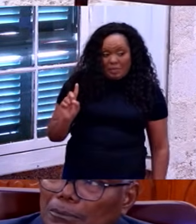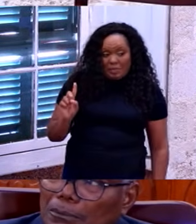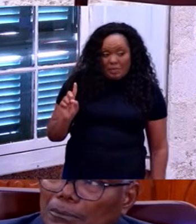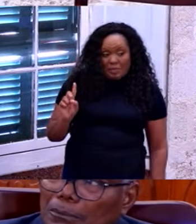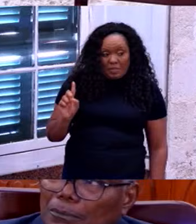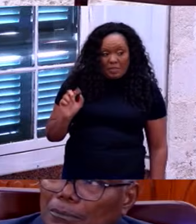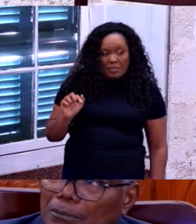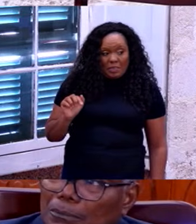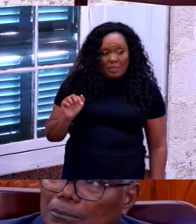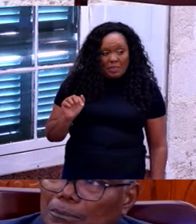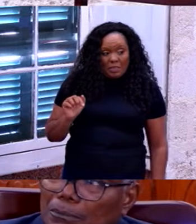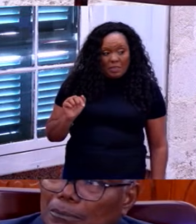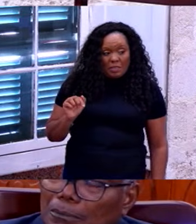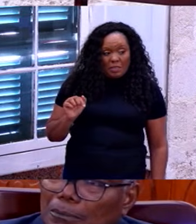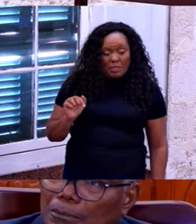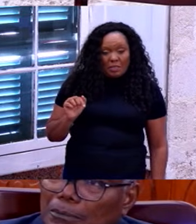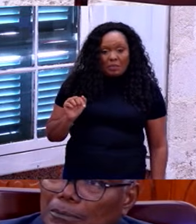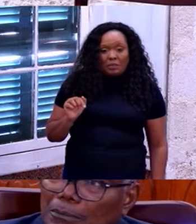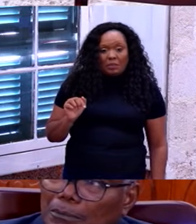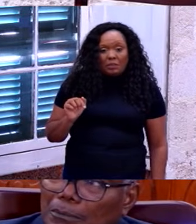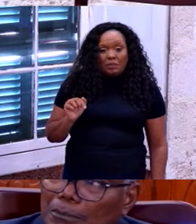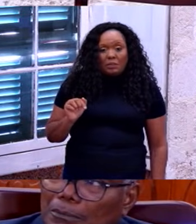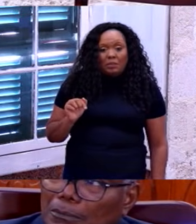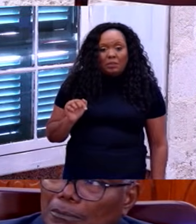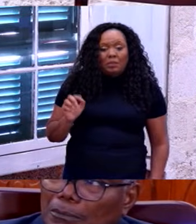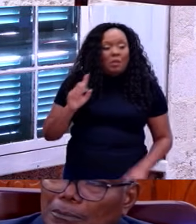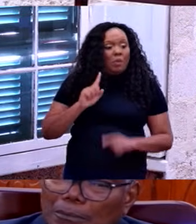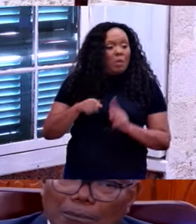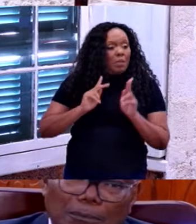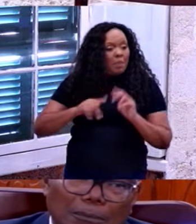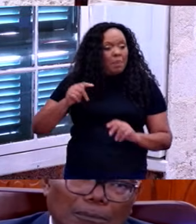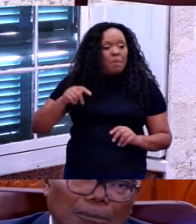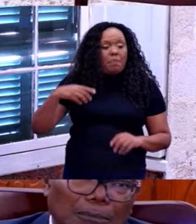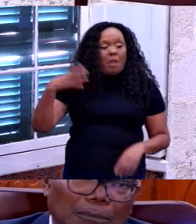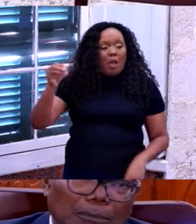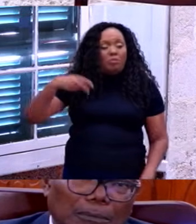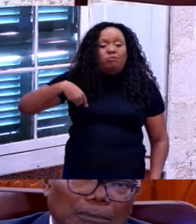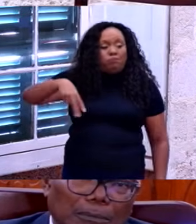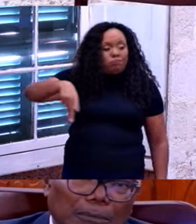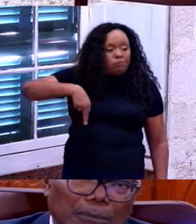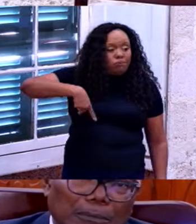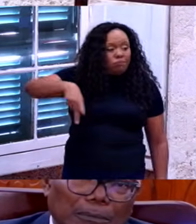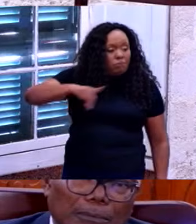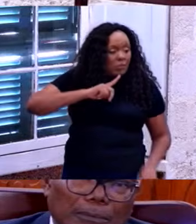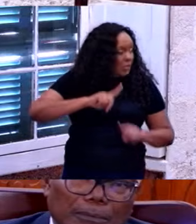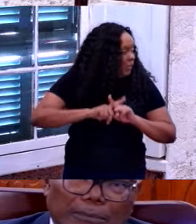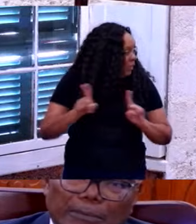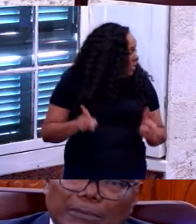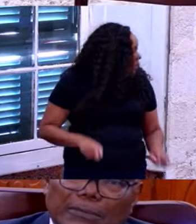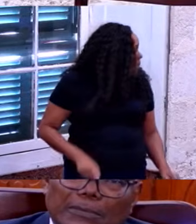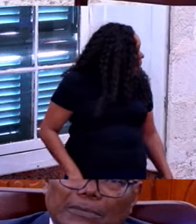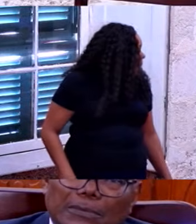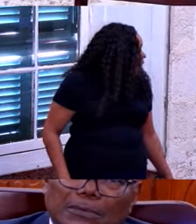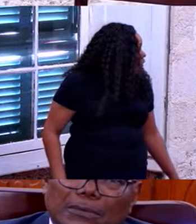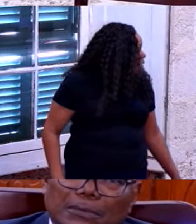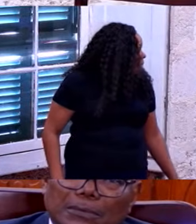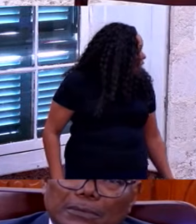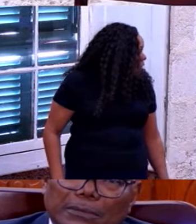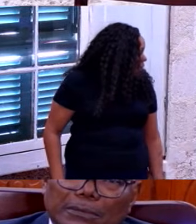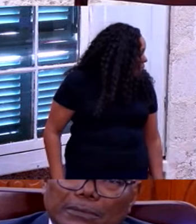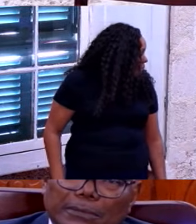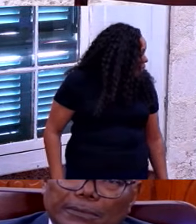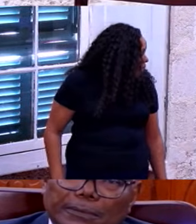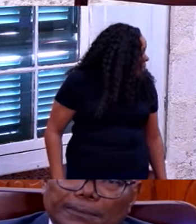the nature of canvassing was very, very different to what it is today. People expected